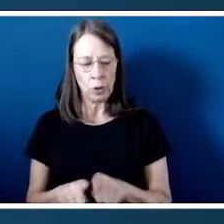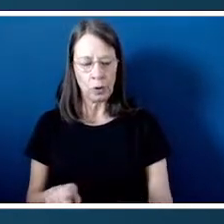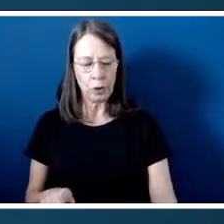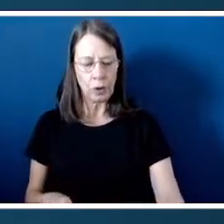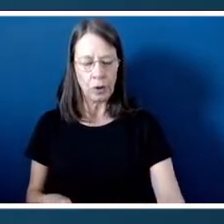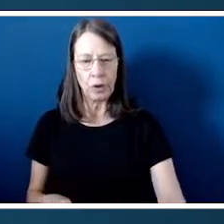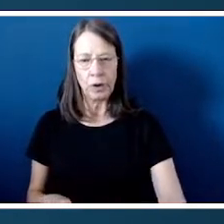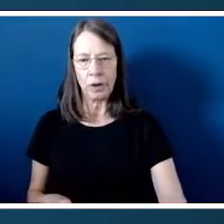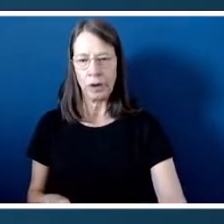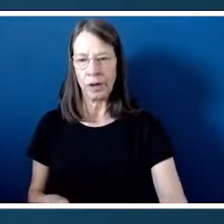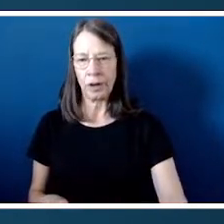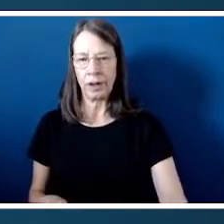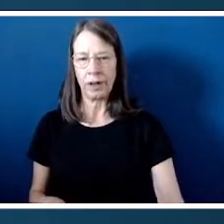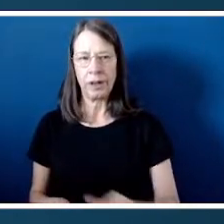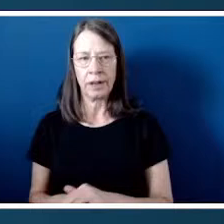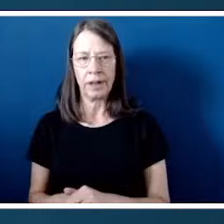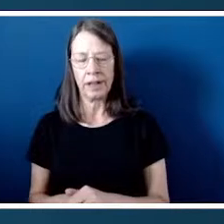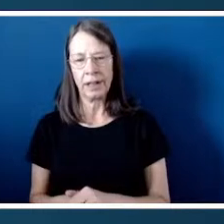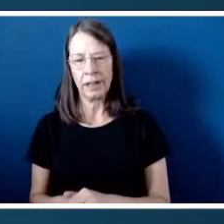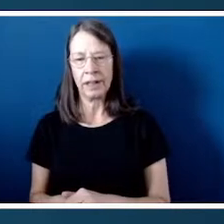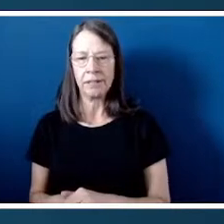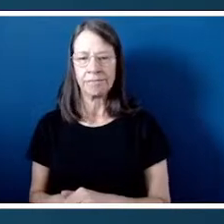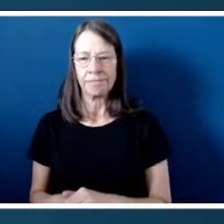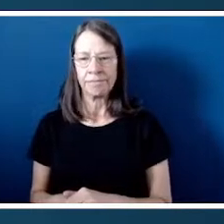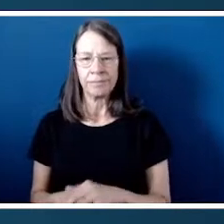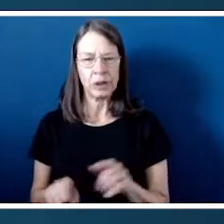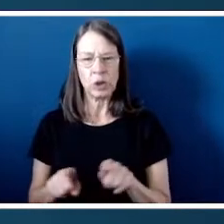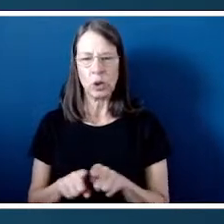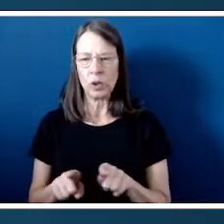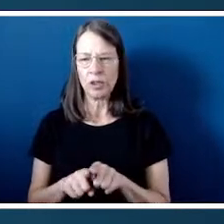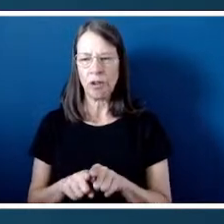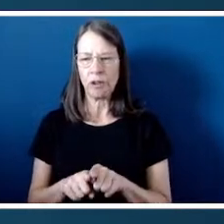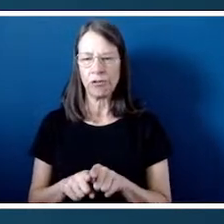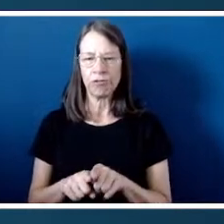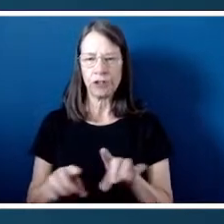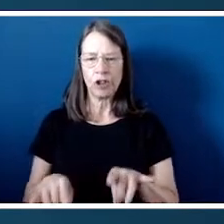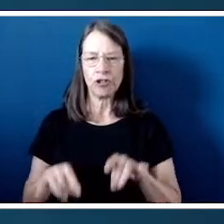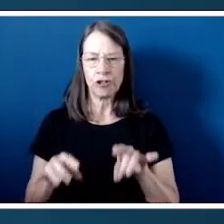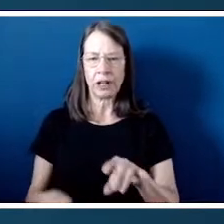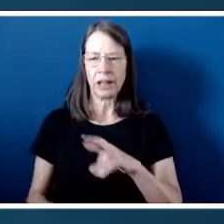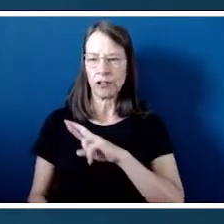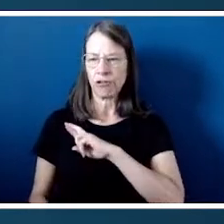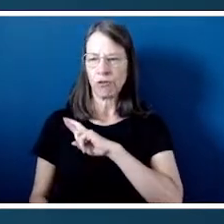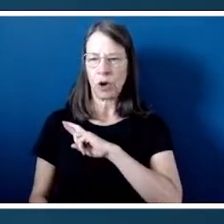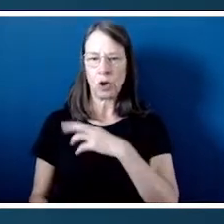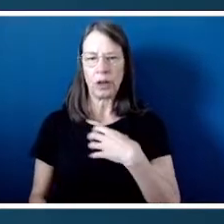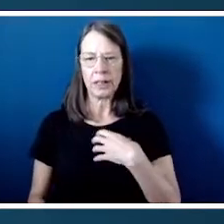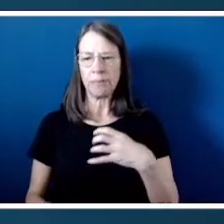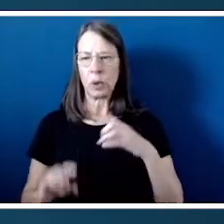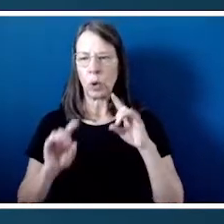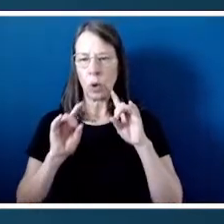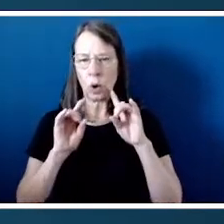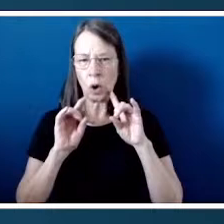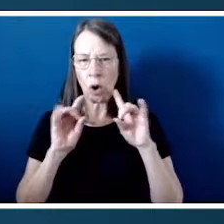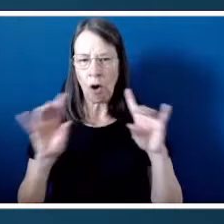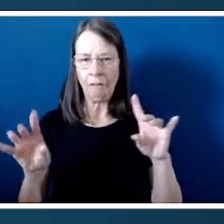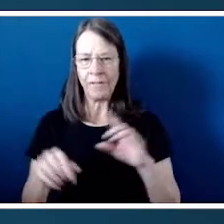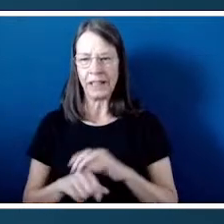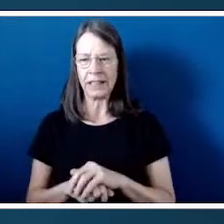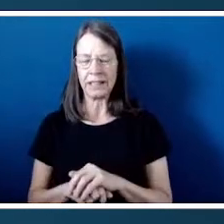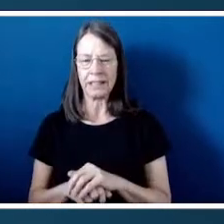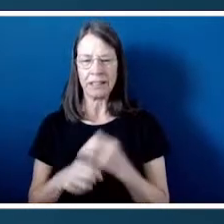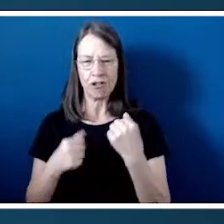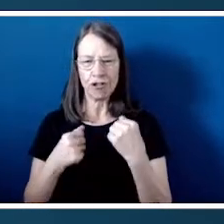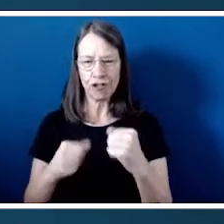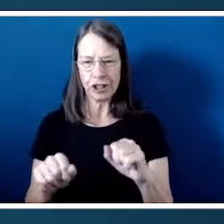much more obvious and perhaps, strategically much more important for the